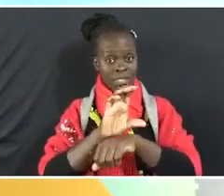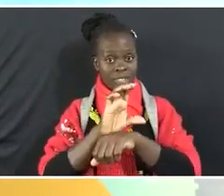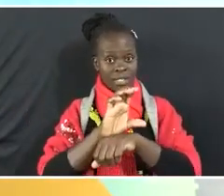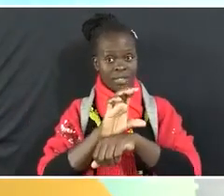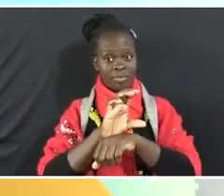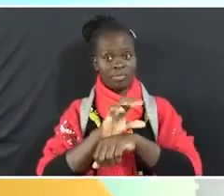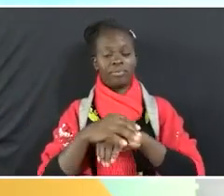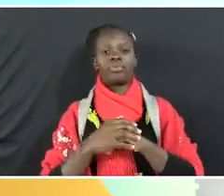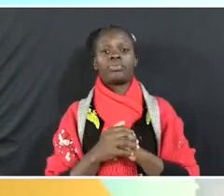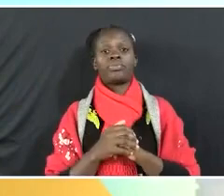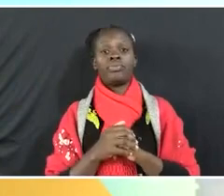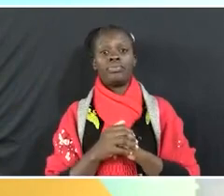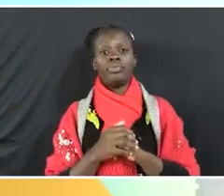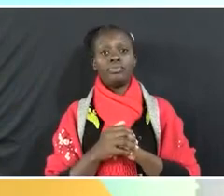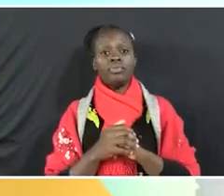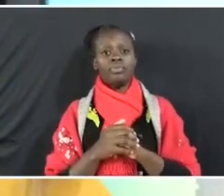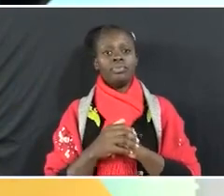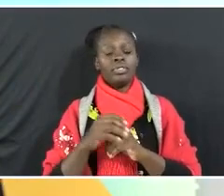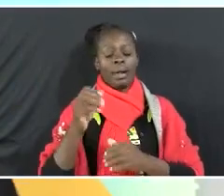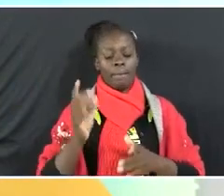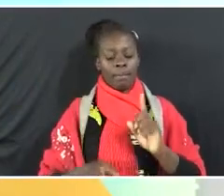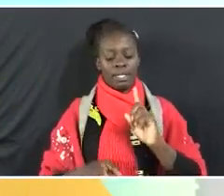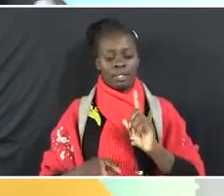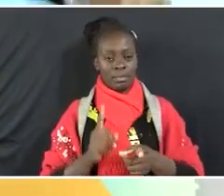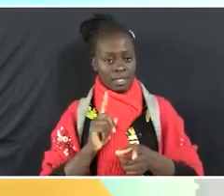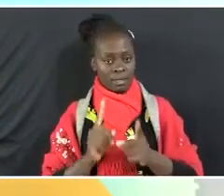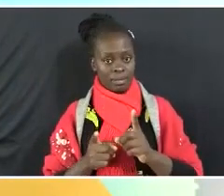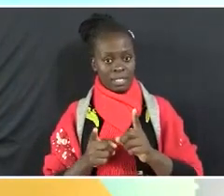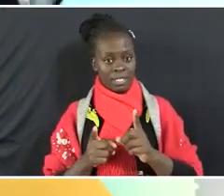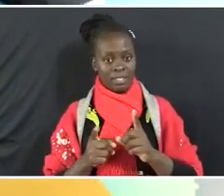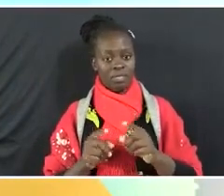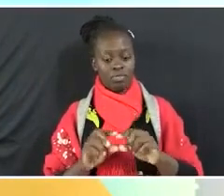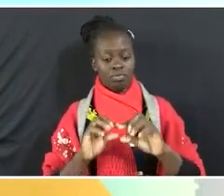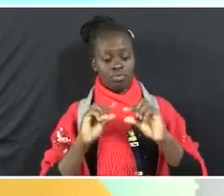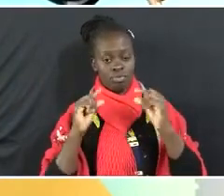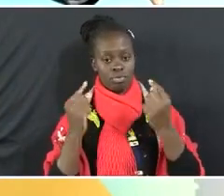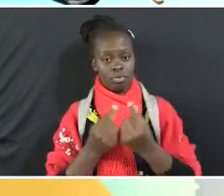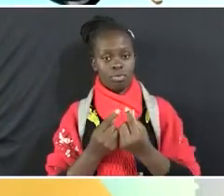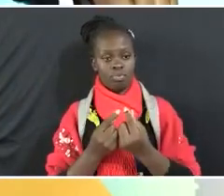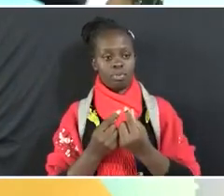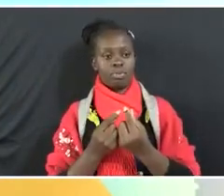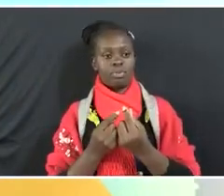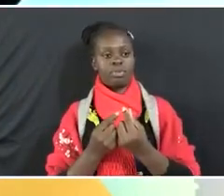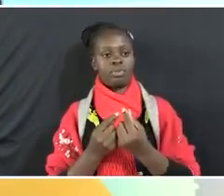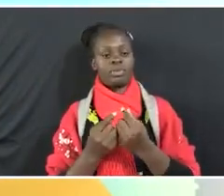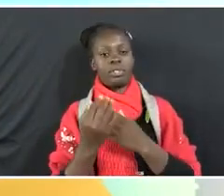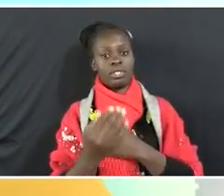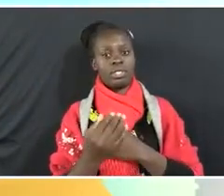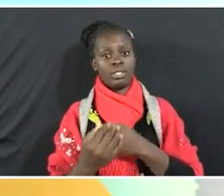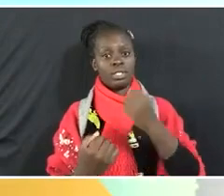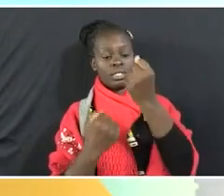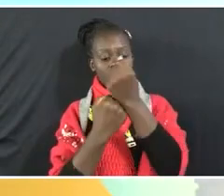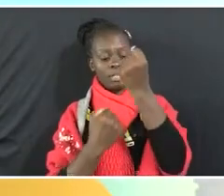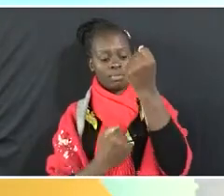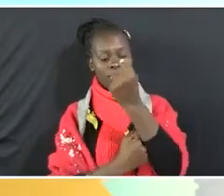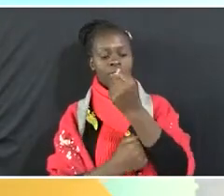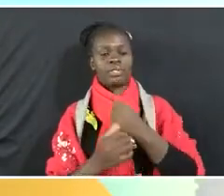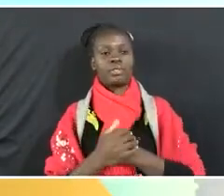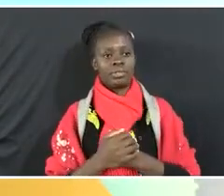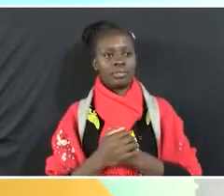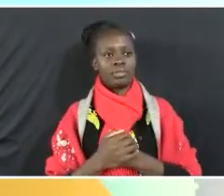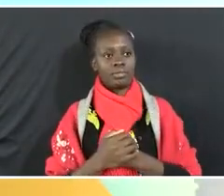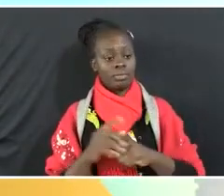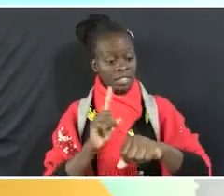are attending the meetings. Come here on Adventurers Sunday. You will find vehicles parked